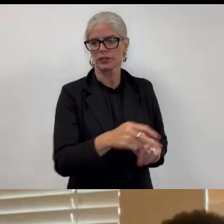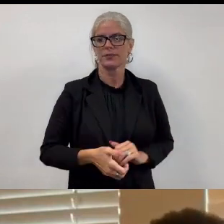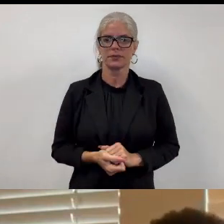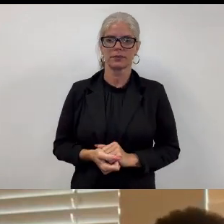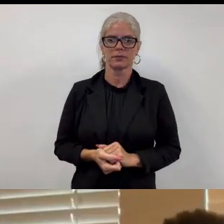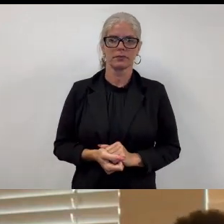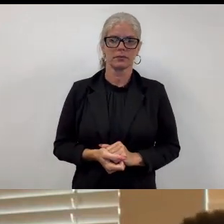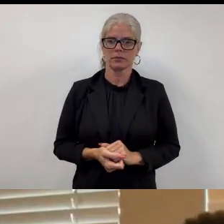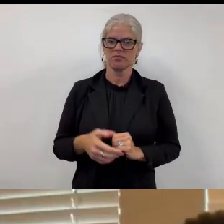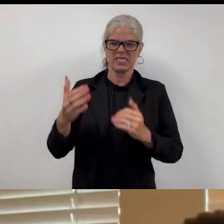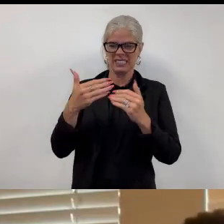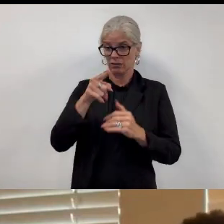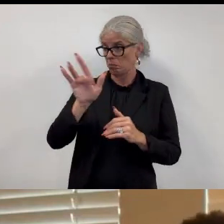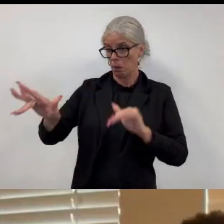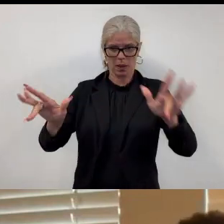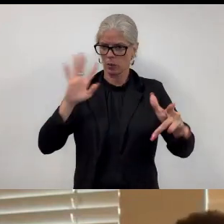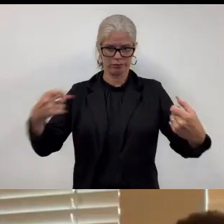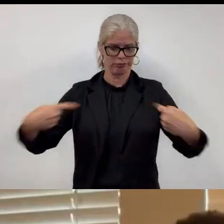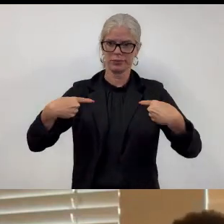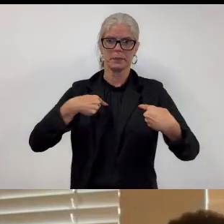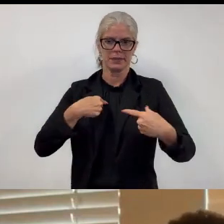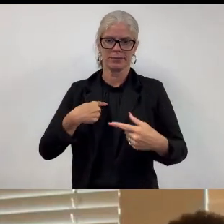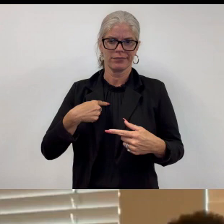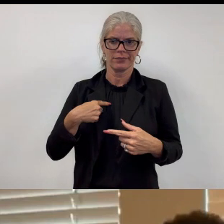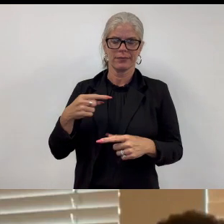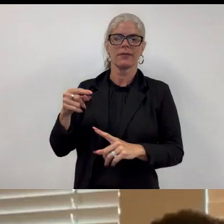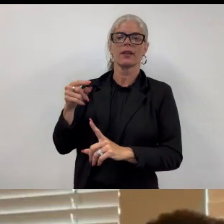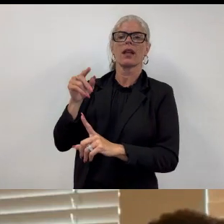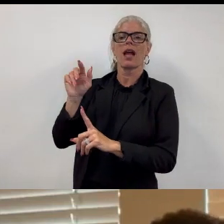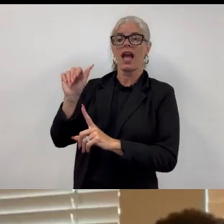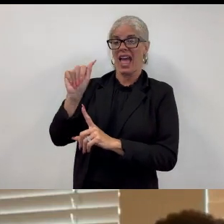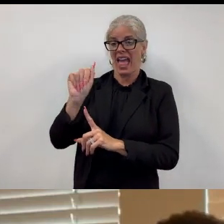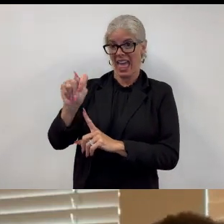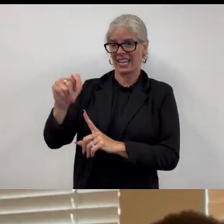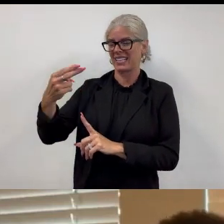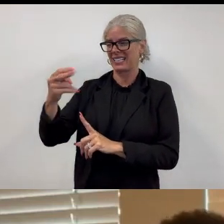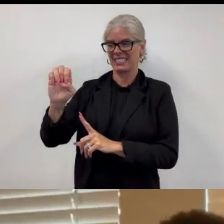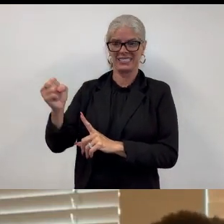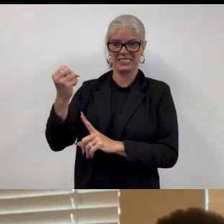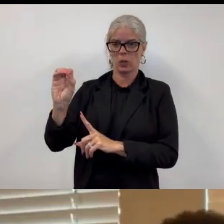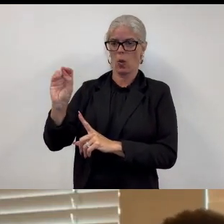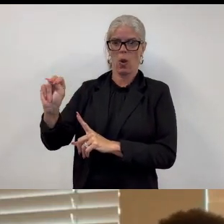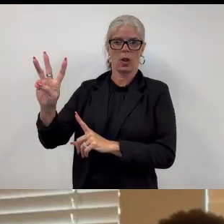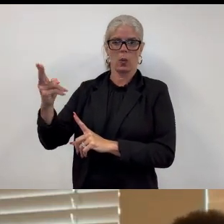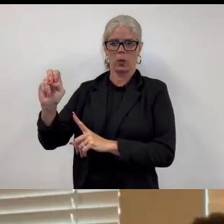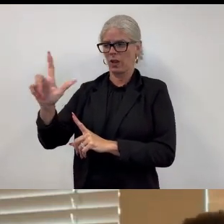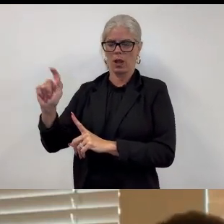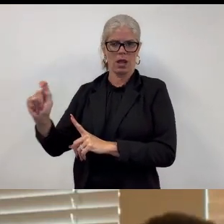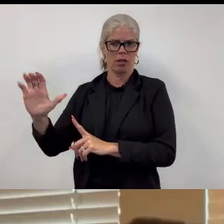the 2 easiest ways to contact me, via LinkedIn or Instagram direct message, at He's on Wheels,